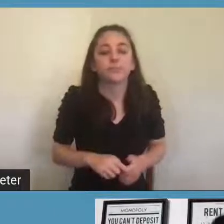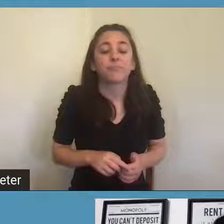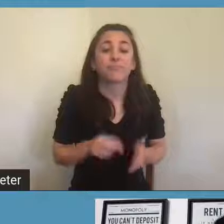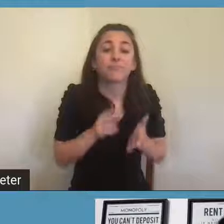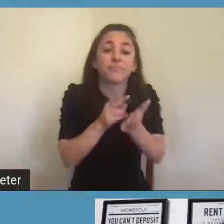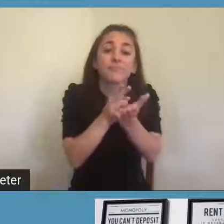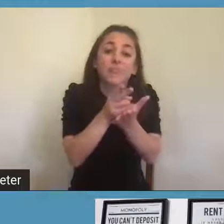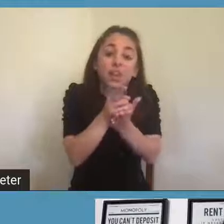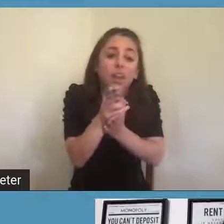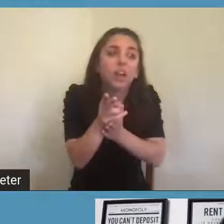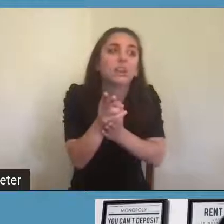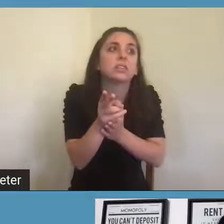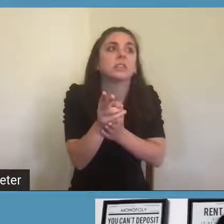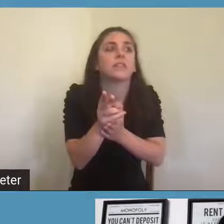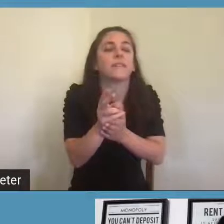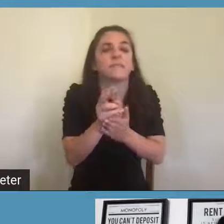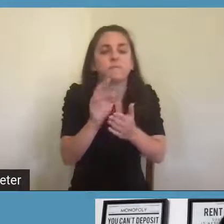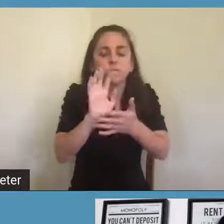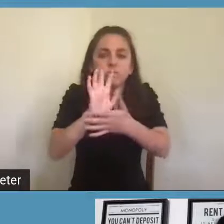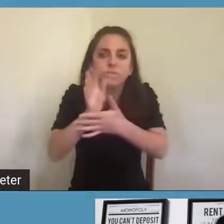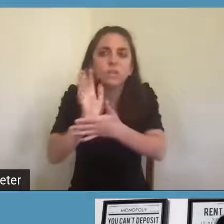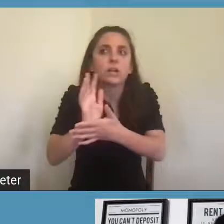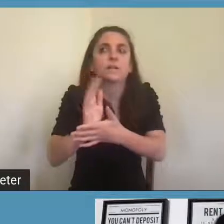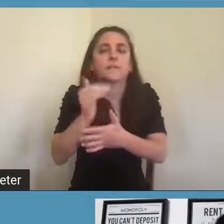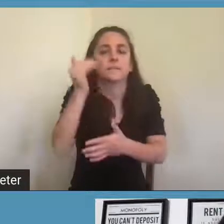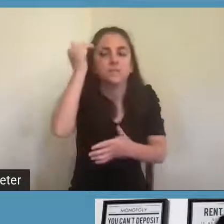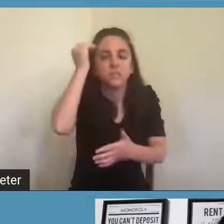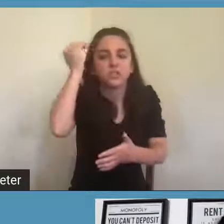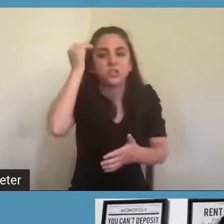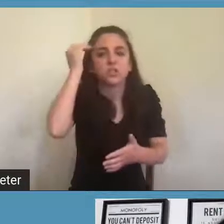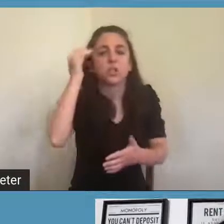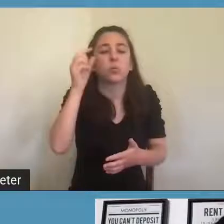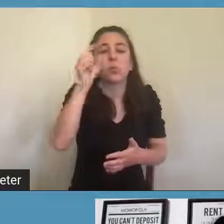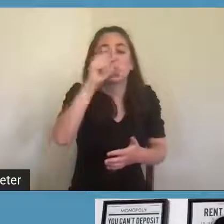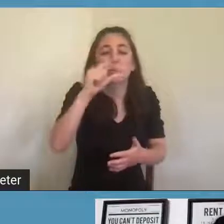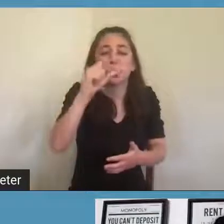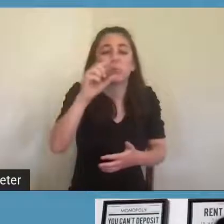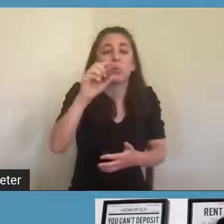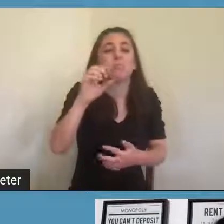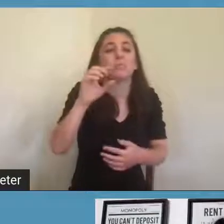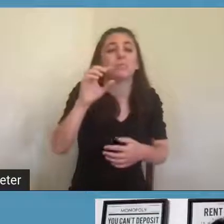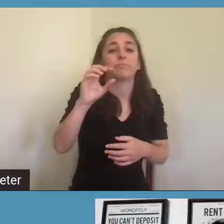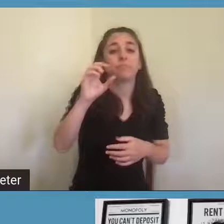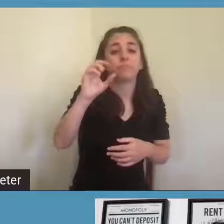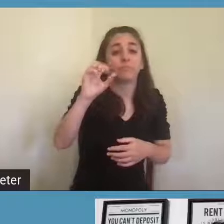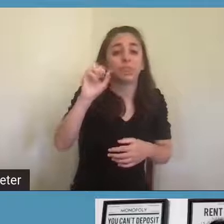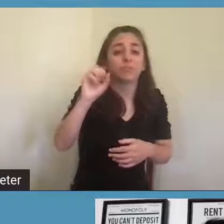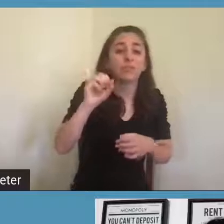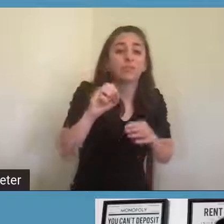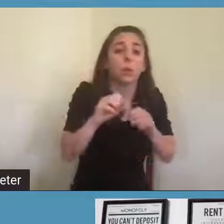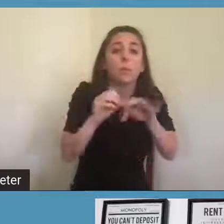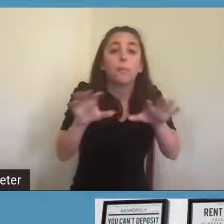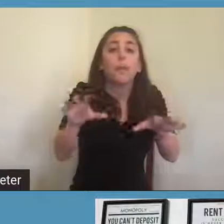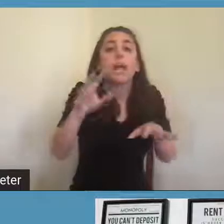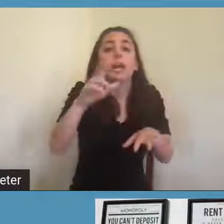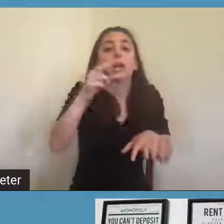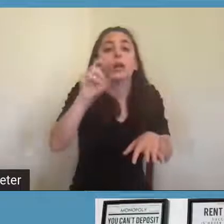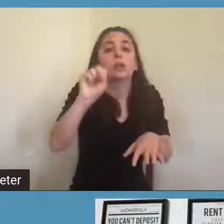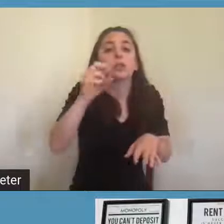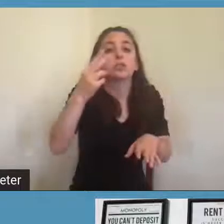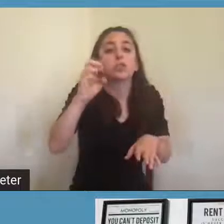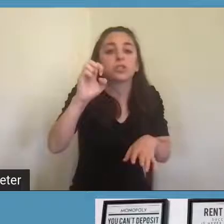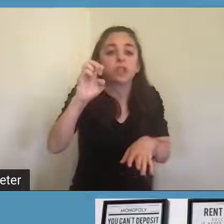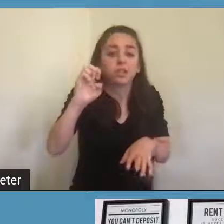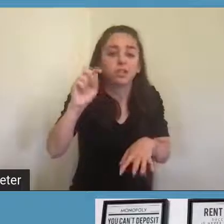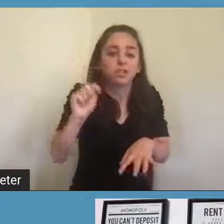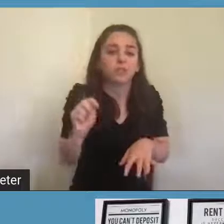be as easy as putting it in a Google Excel spreadsheet with the link, with some relevant tags that that you could